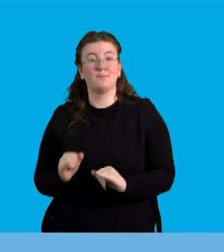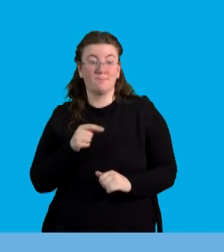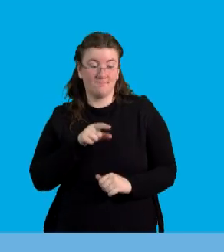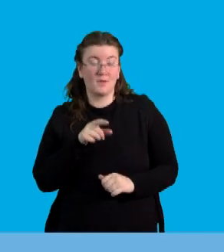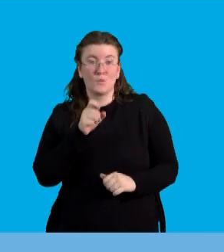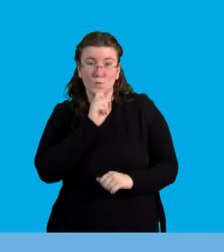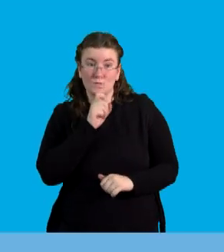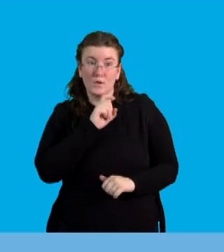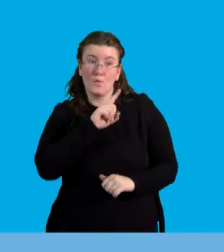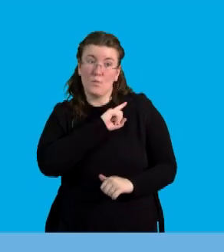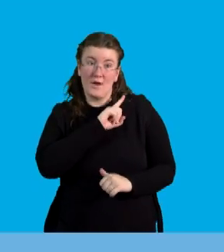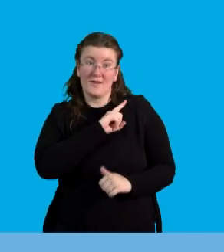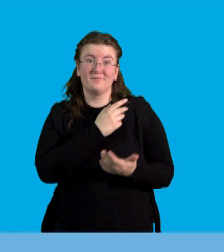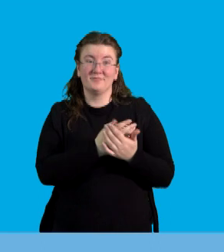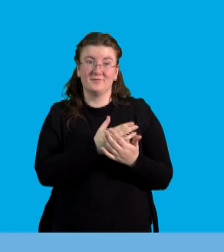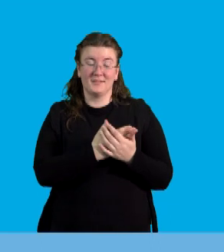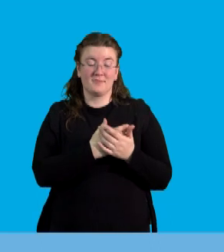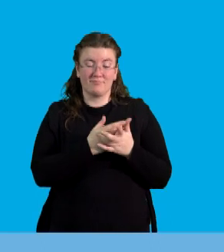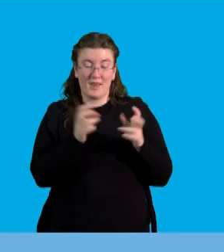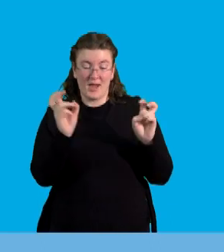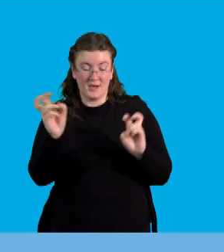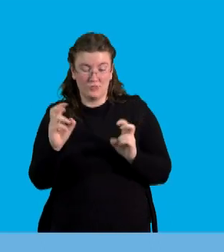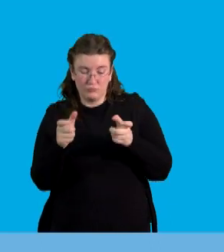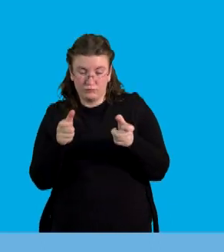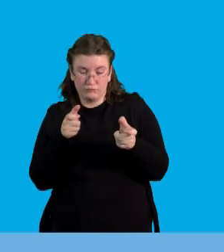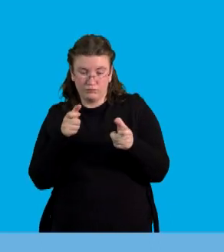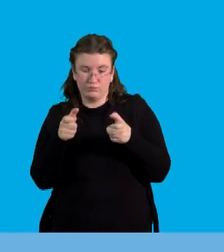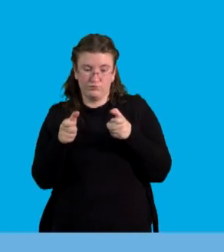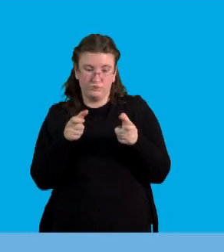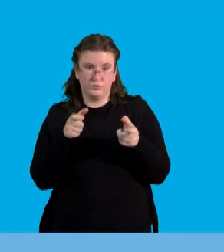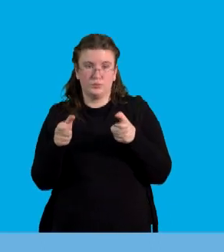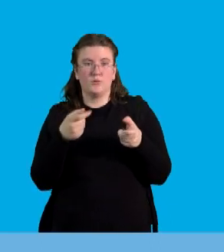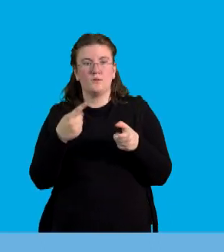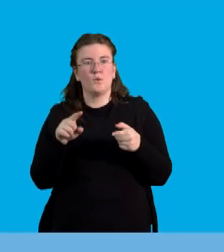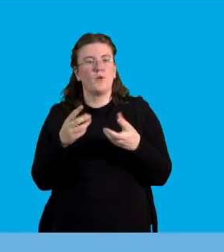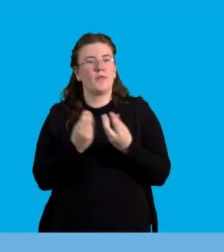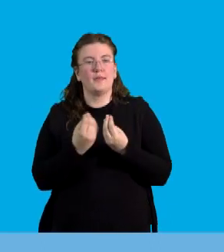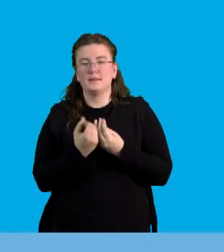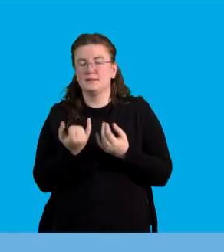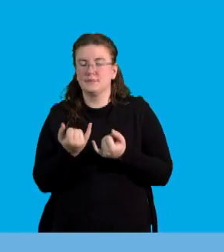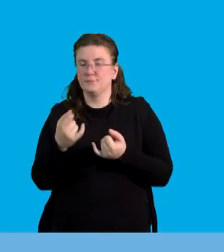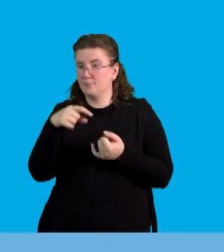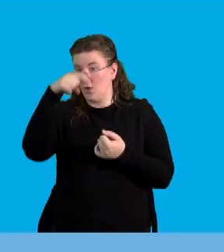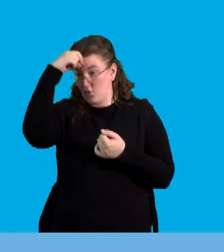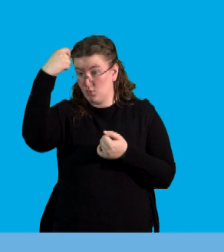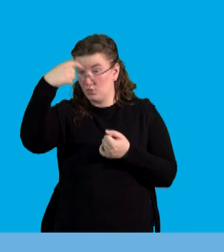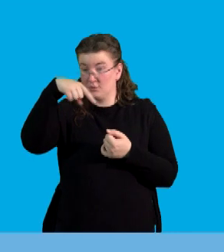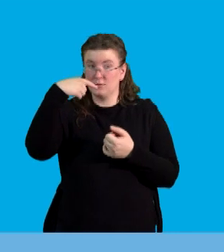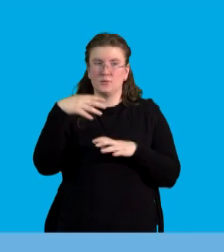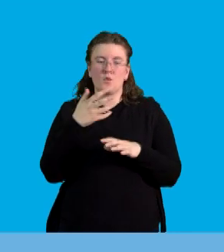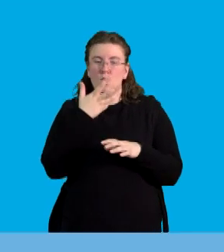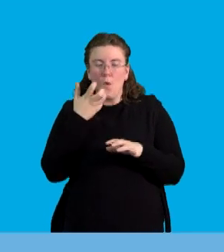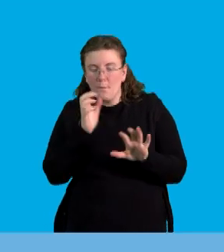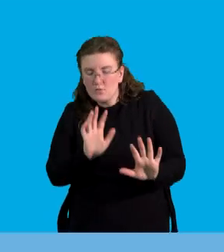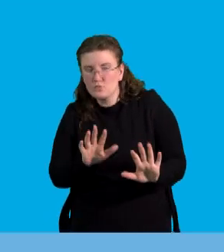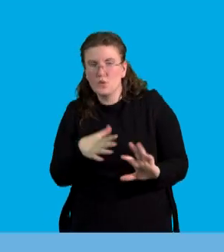in controlling the strength of a current and in appliances where heat or light is employed functionally. So we're